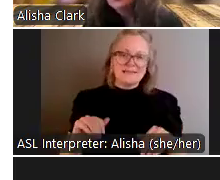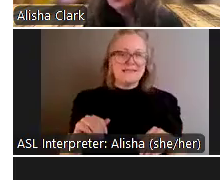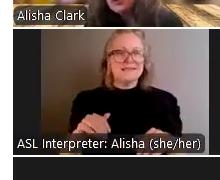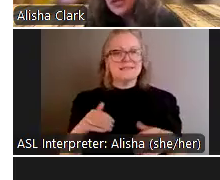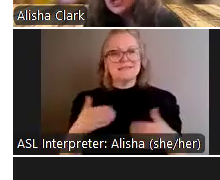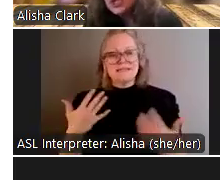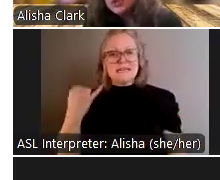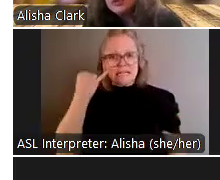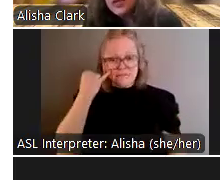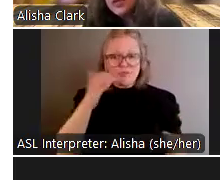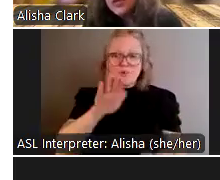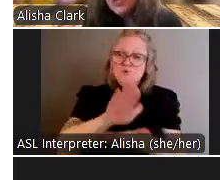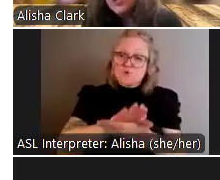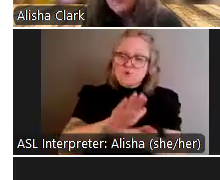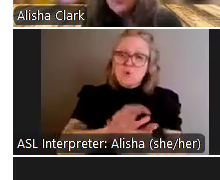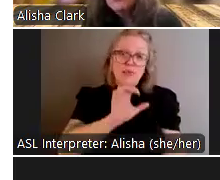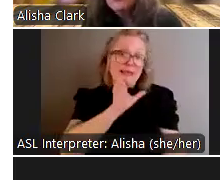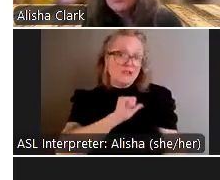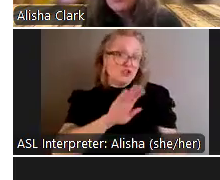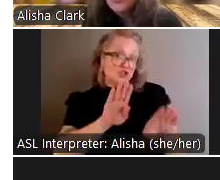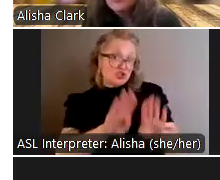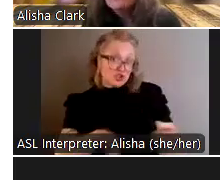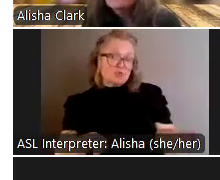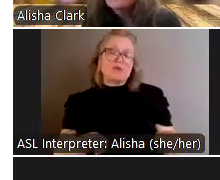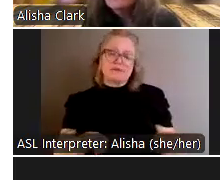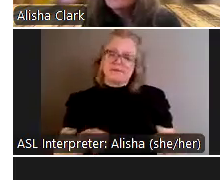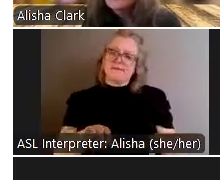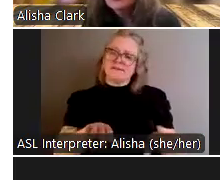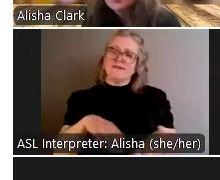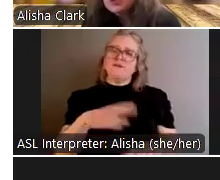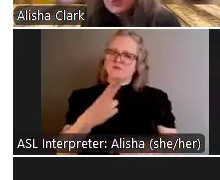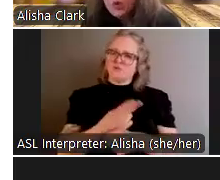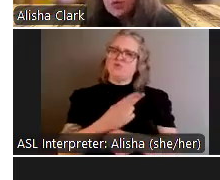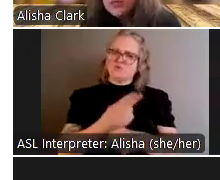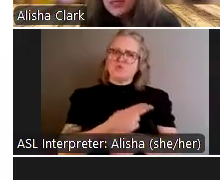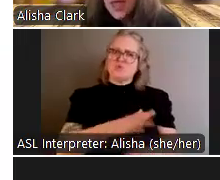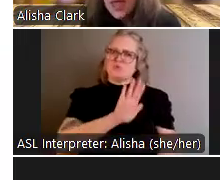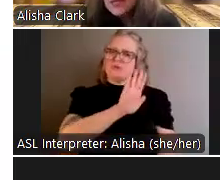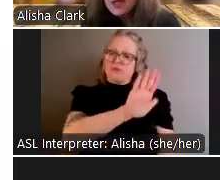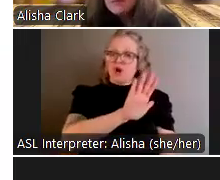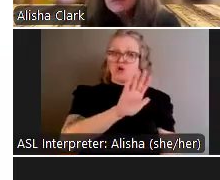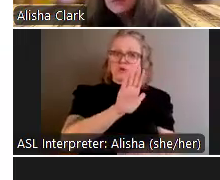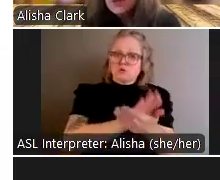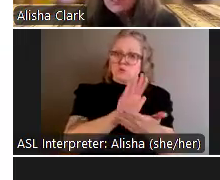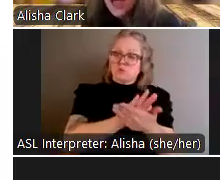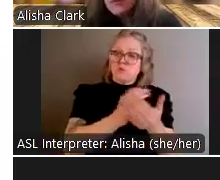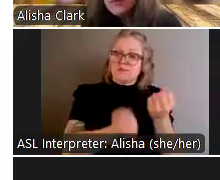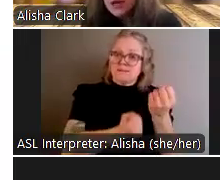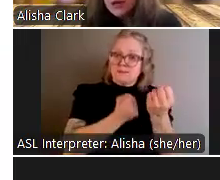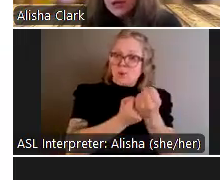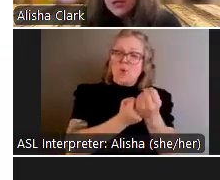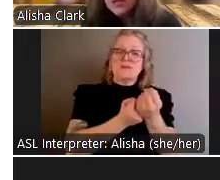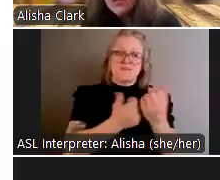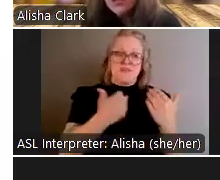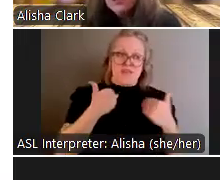if they're school-age children, work through the school supports that, is out